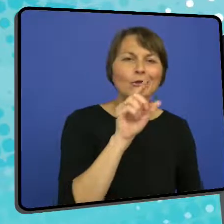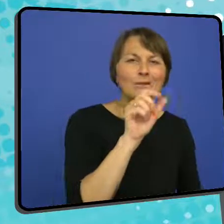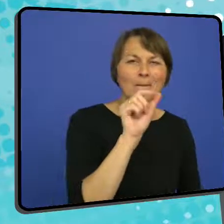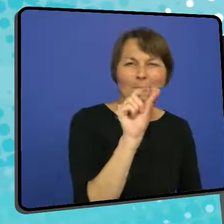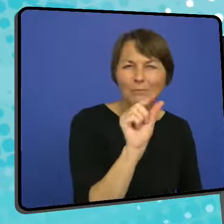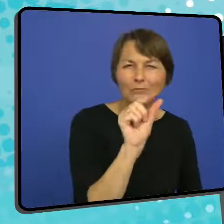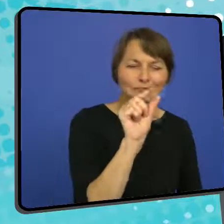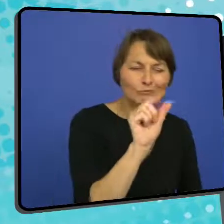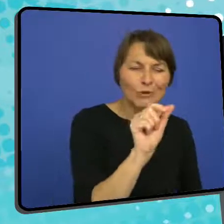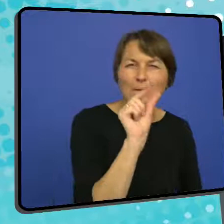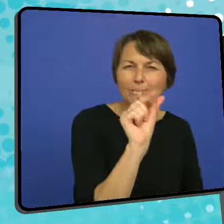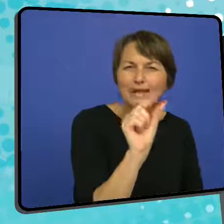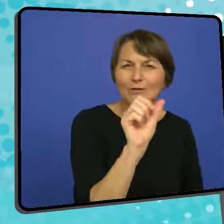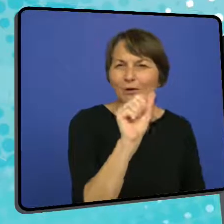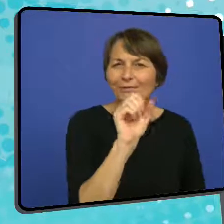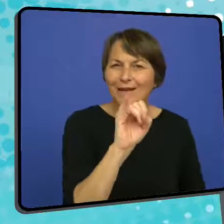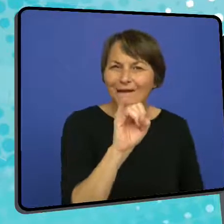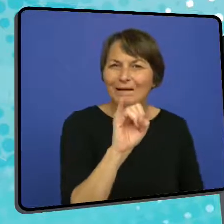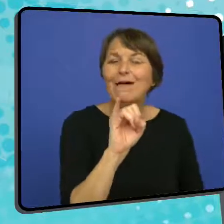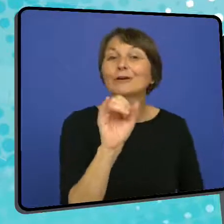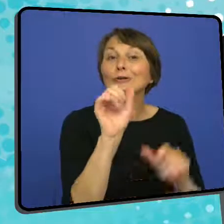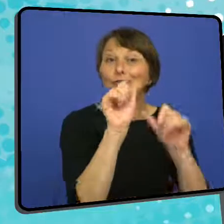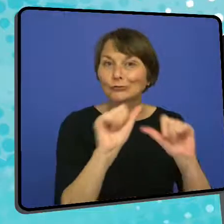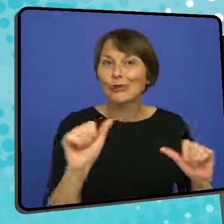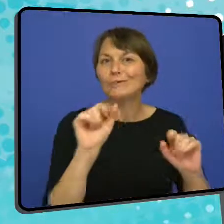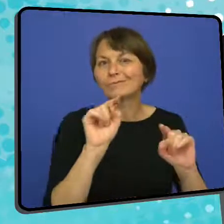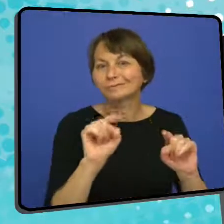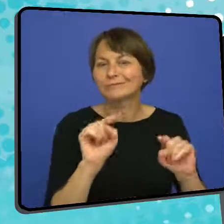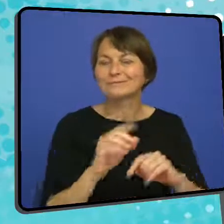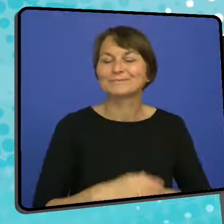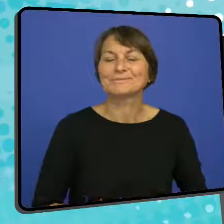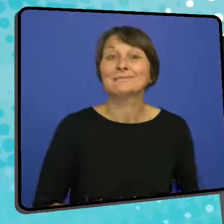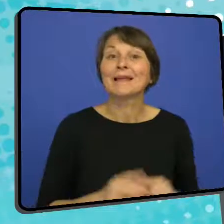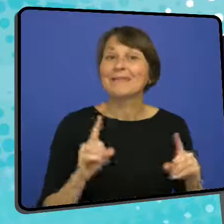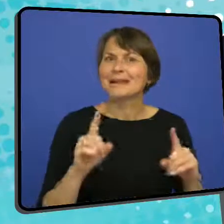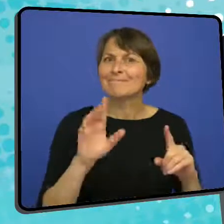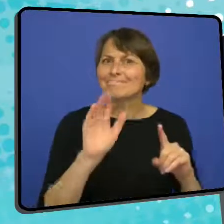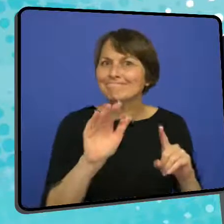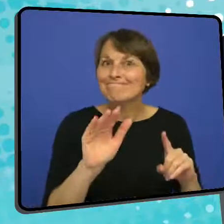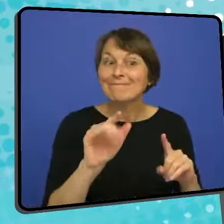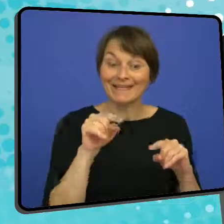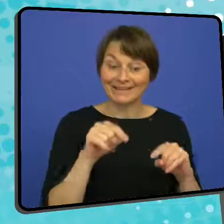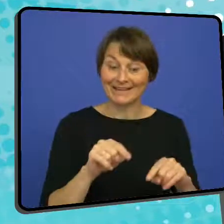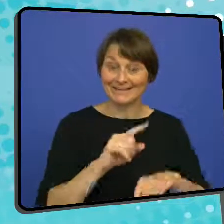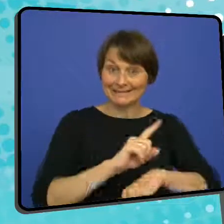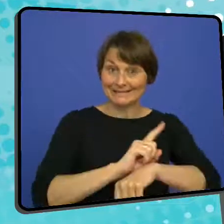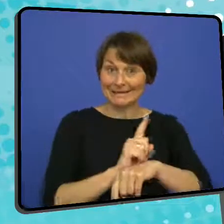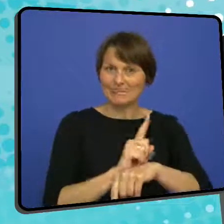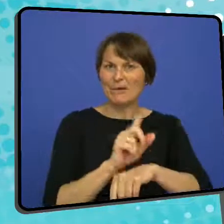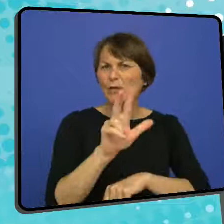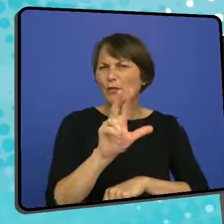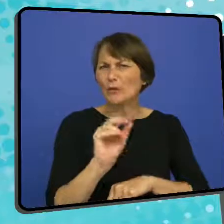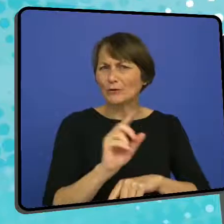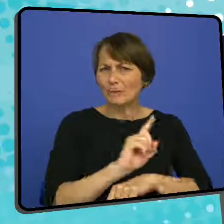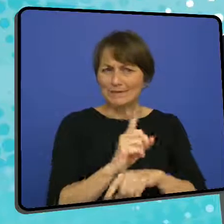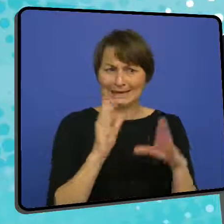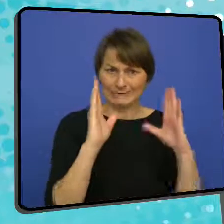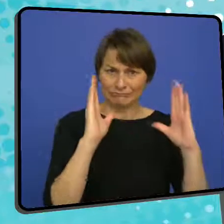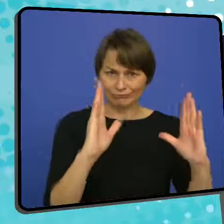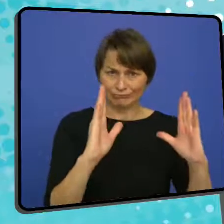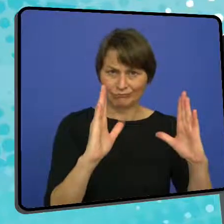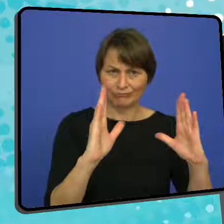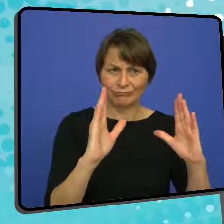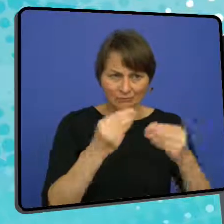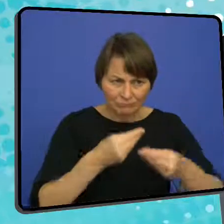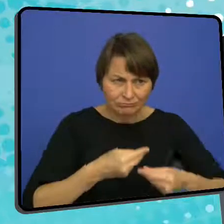And don't forget, as always, yes, we have the 30-minute show, but join us afterwards for 30 minutes in the A Bit of